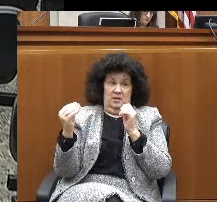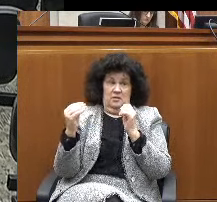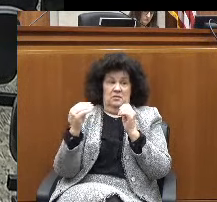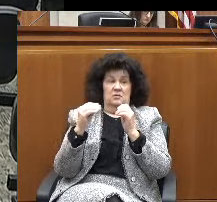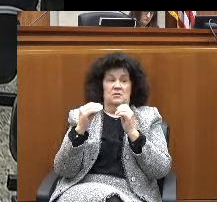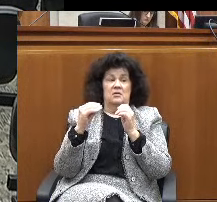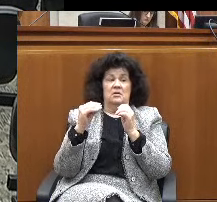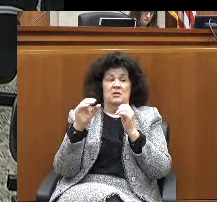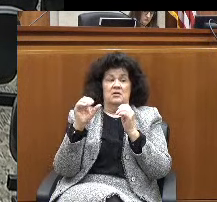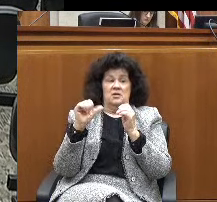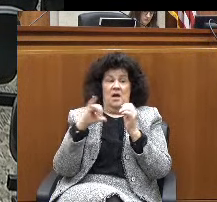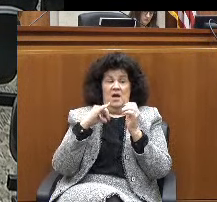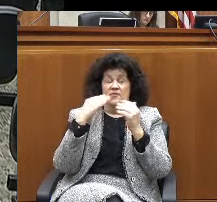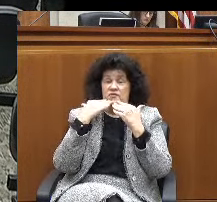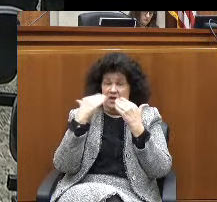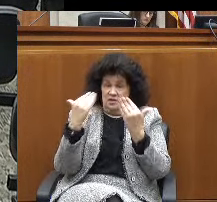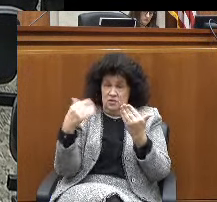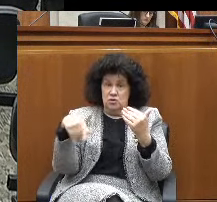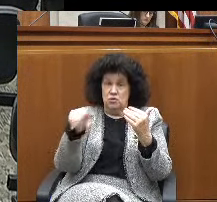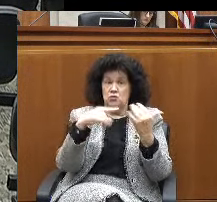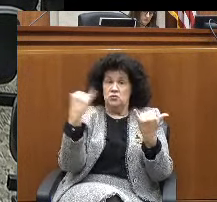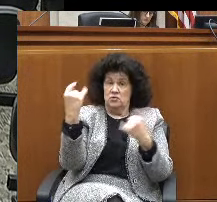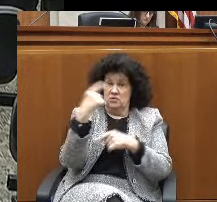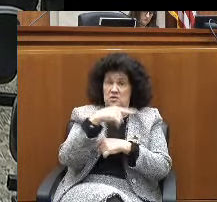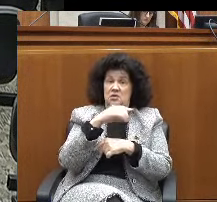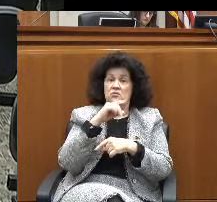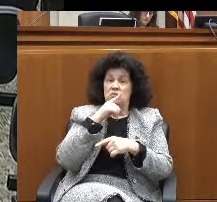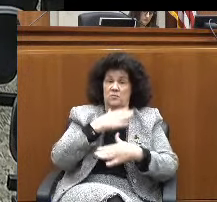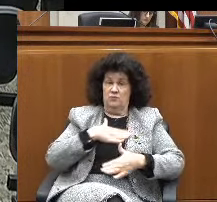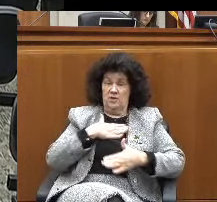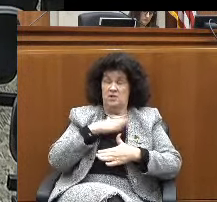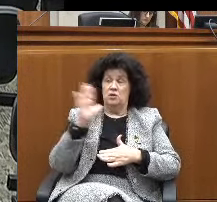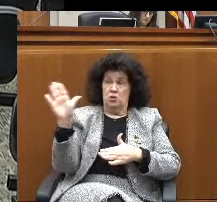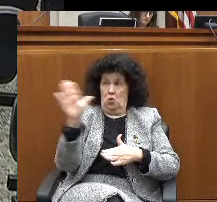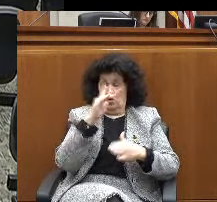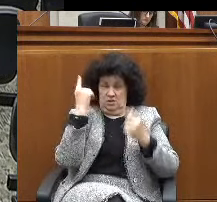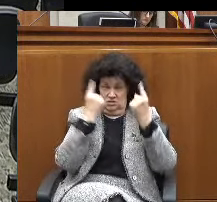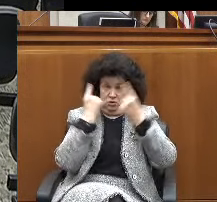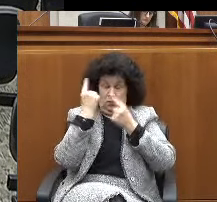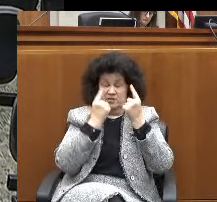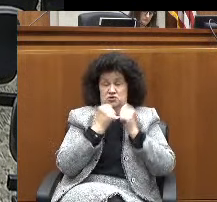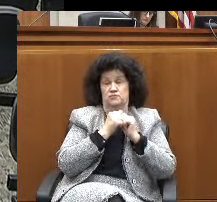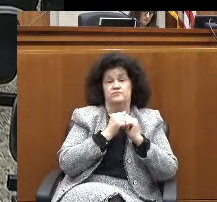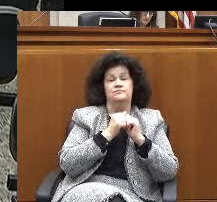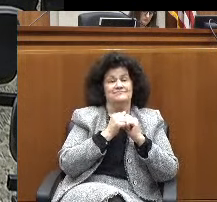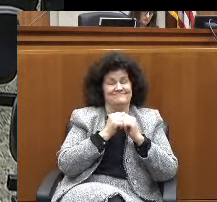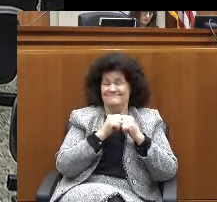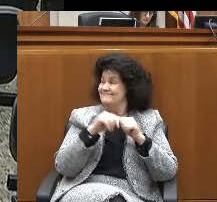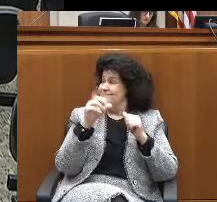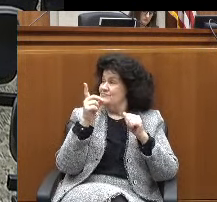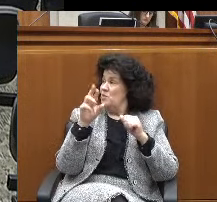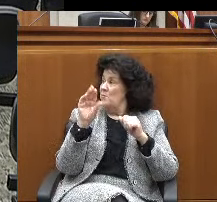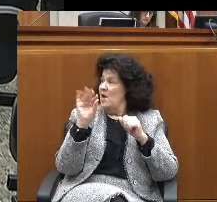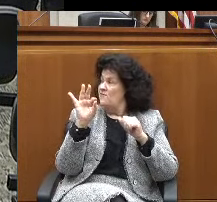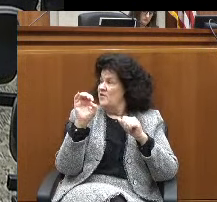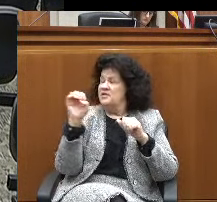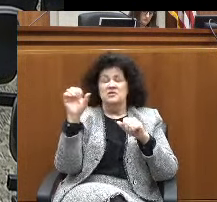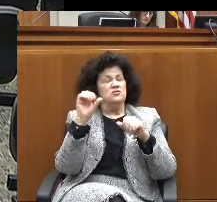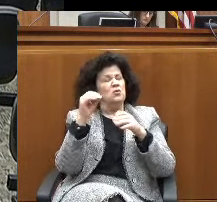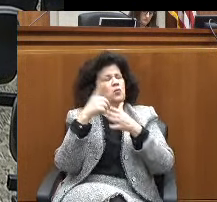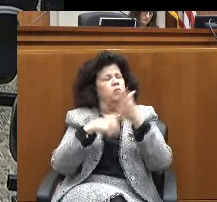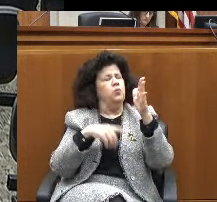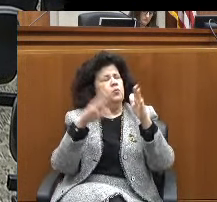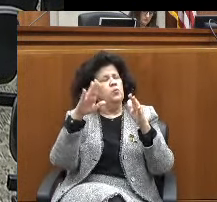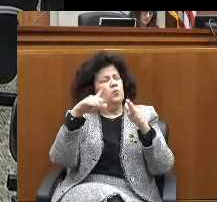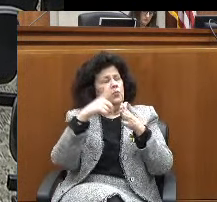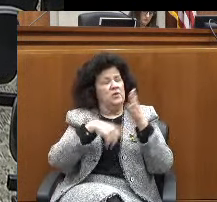whole governing board. So I thank you all today and really appreciate your consideration. Dr. Murphy? So one of the things built